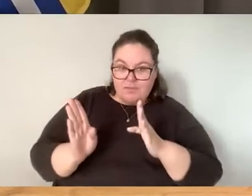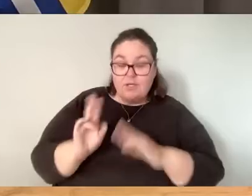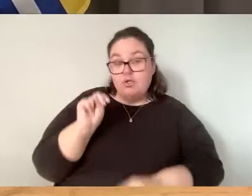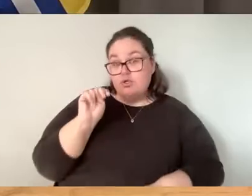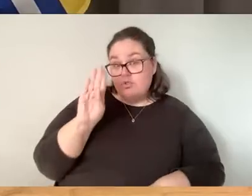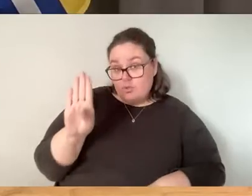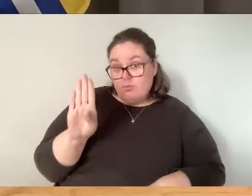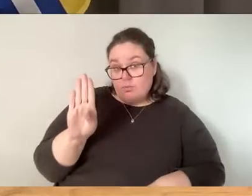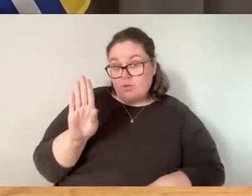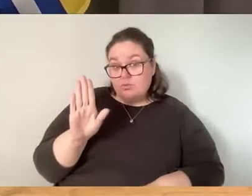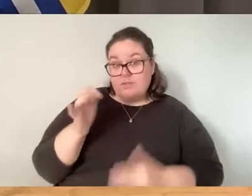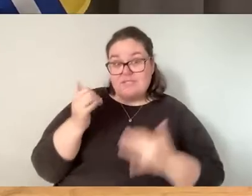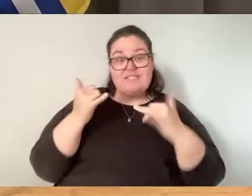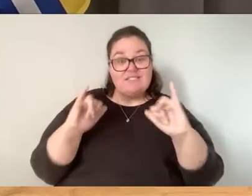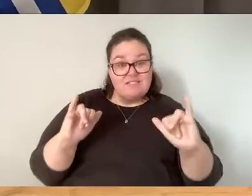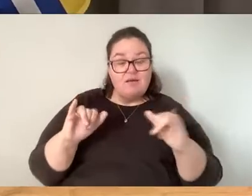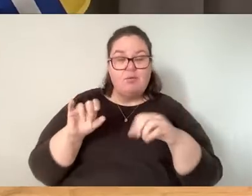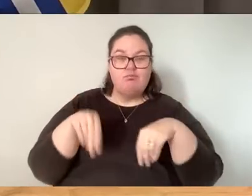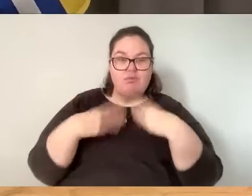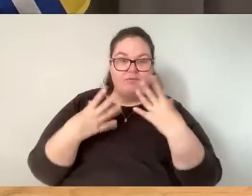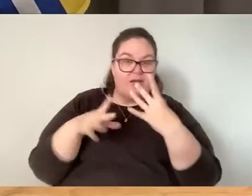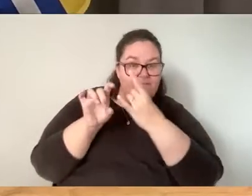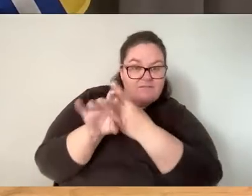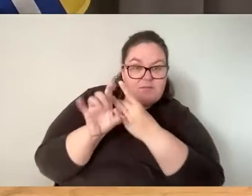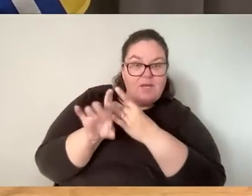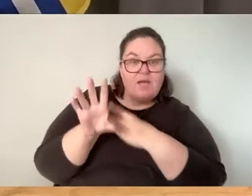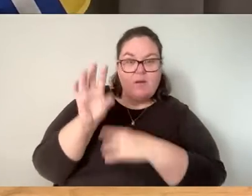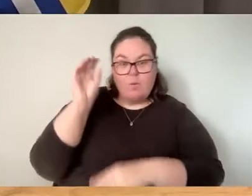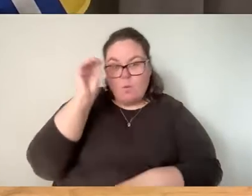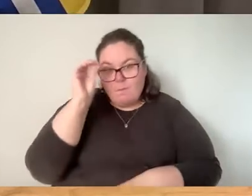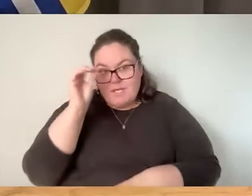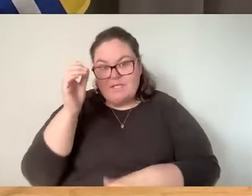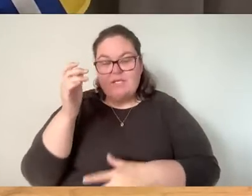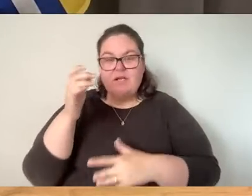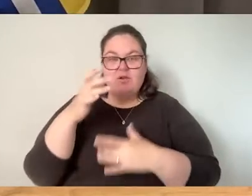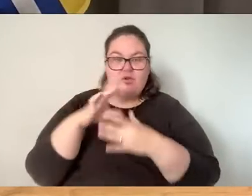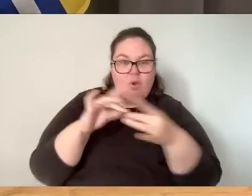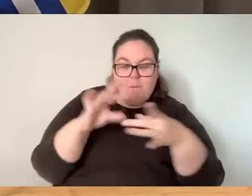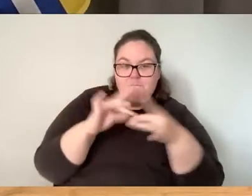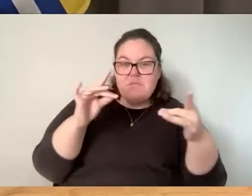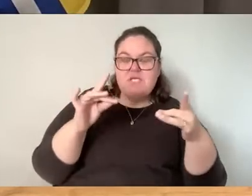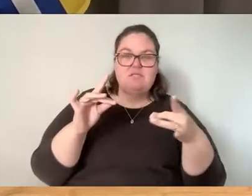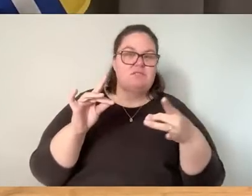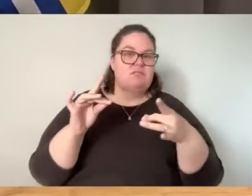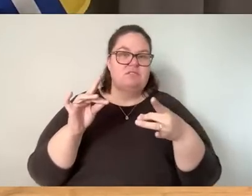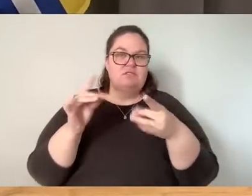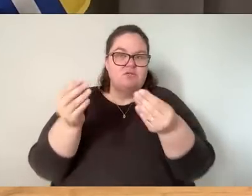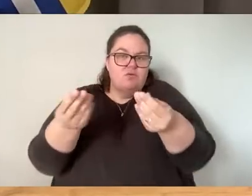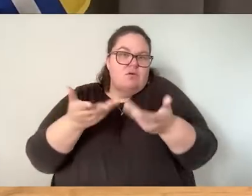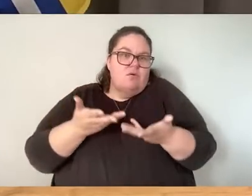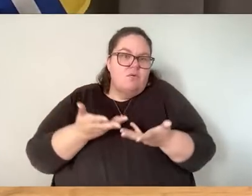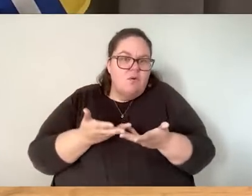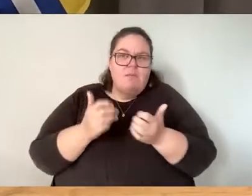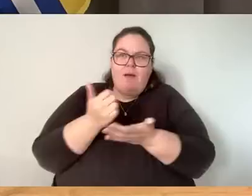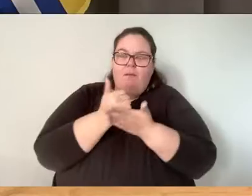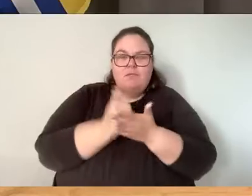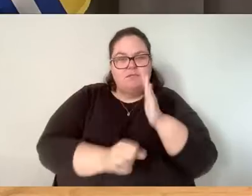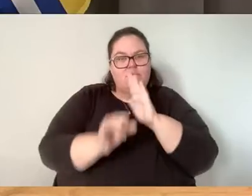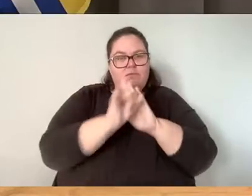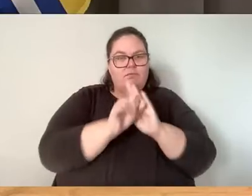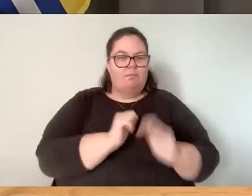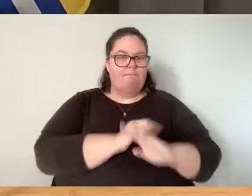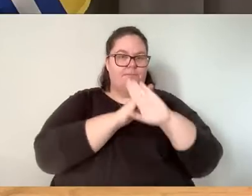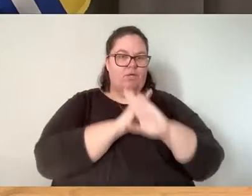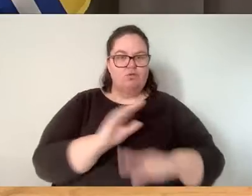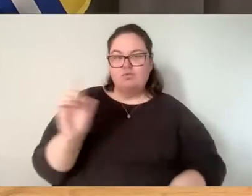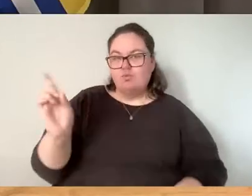the opportunity to provide their comments and to identify barriers and to contribute to